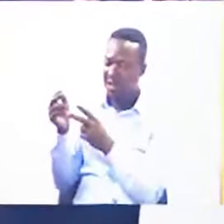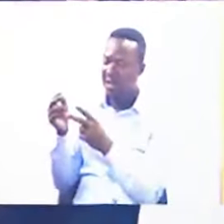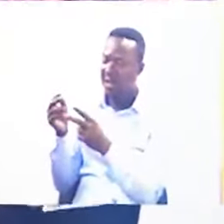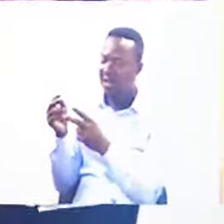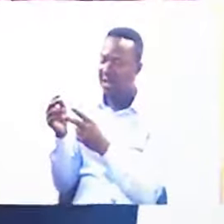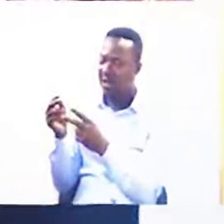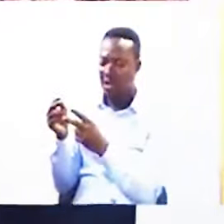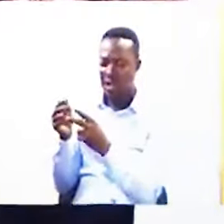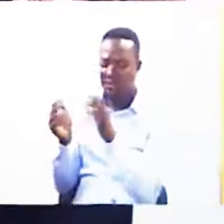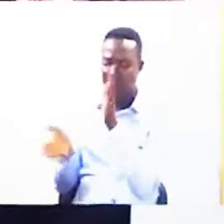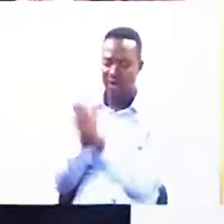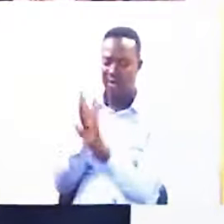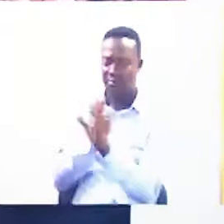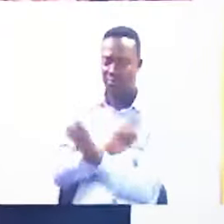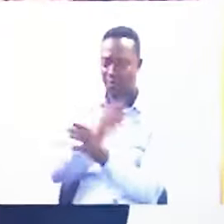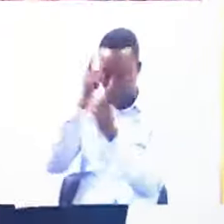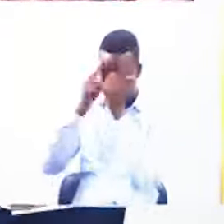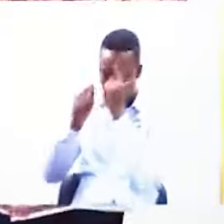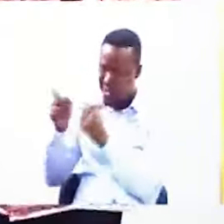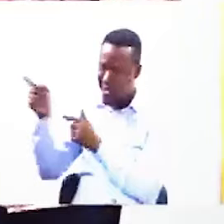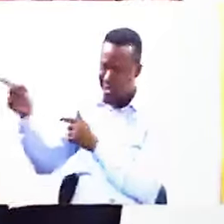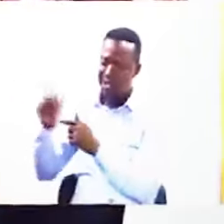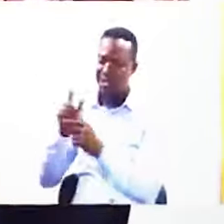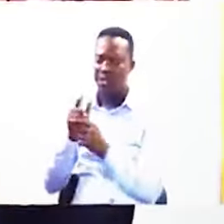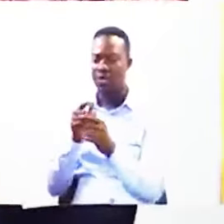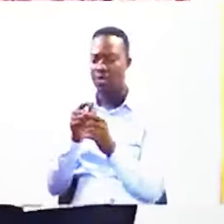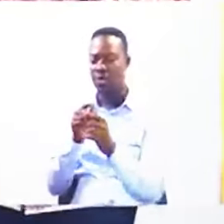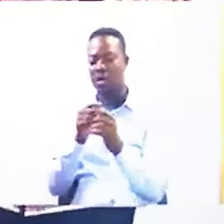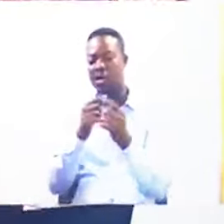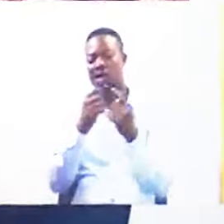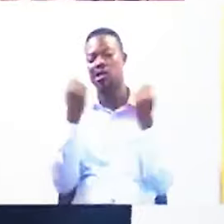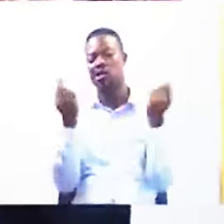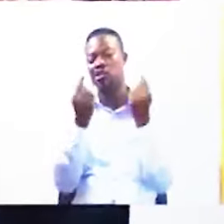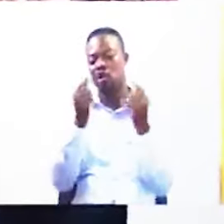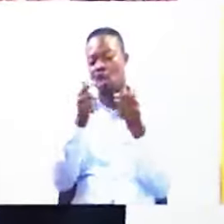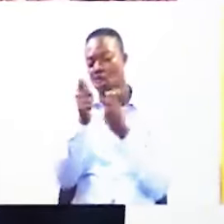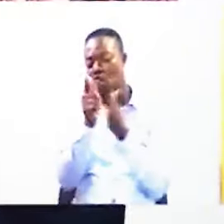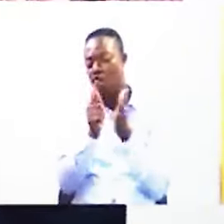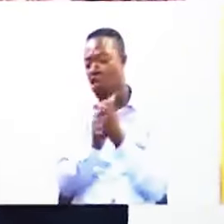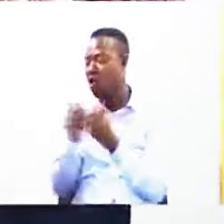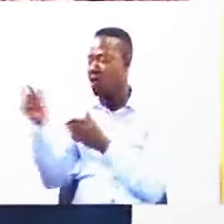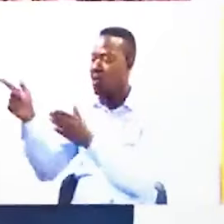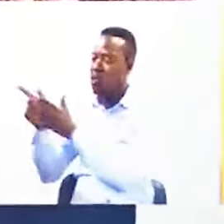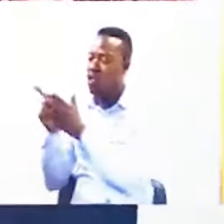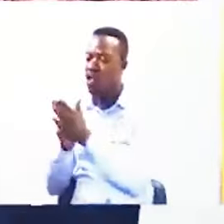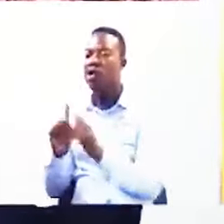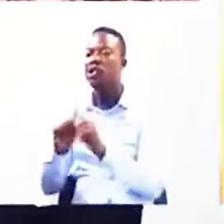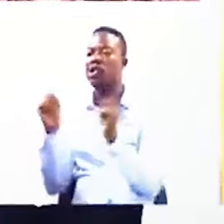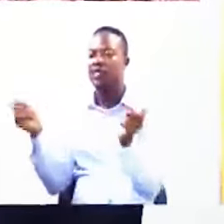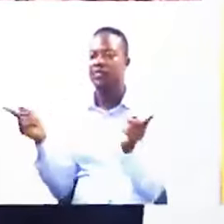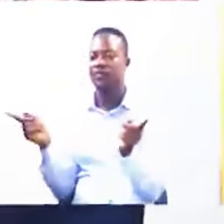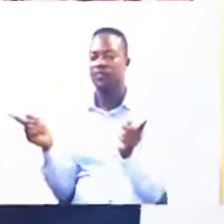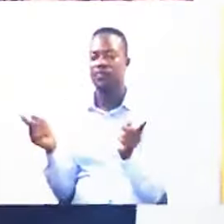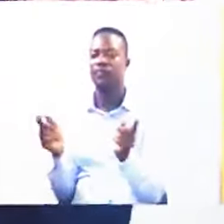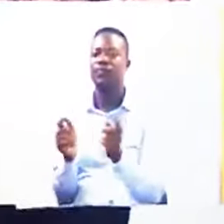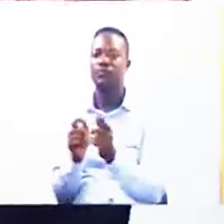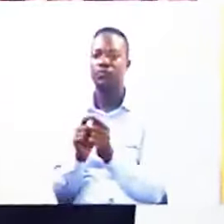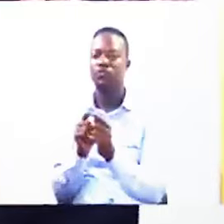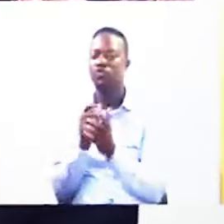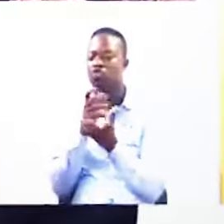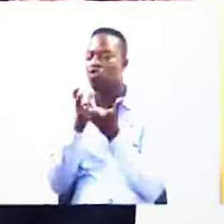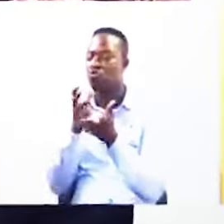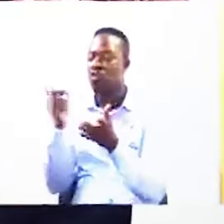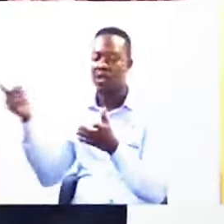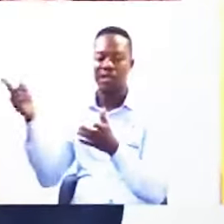mama emfo no ana didi nanso bra Yudafo no bae ne de otwe ne ho firi wo ho esanse no mpese Yudafo no